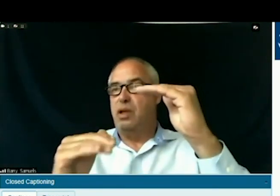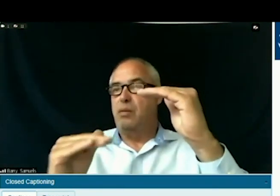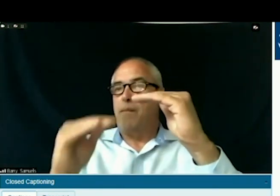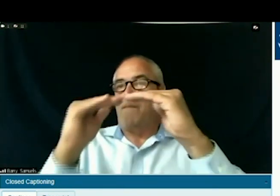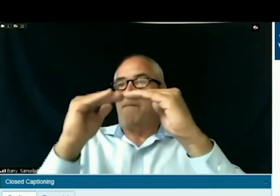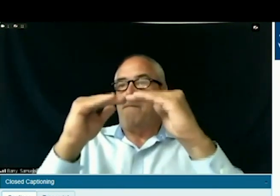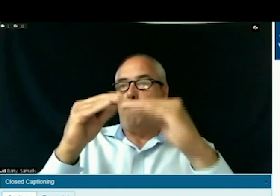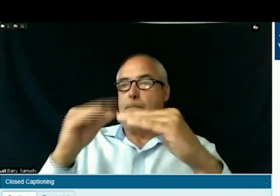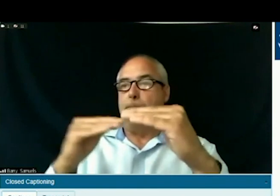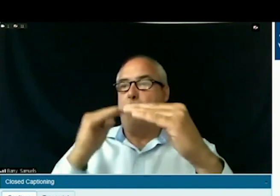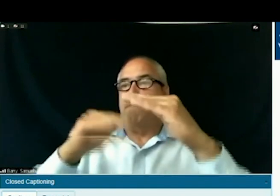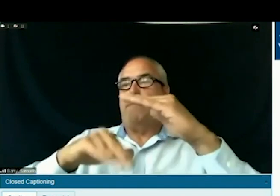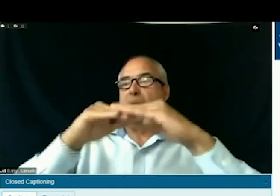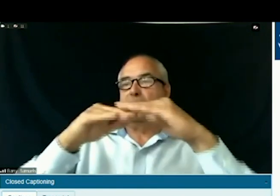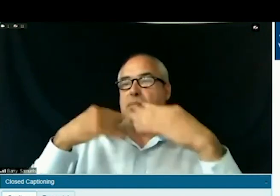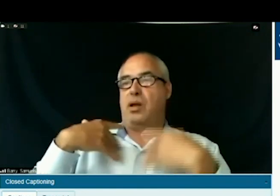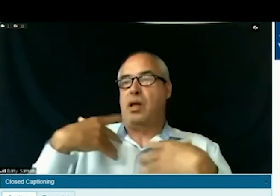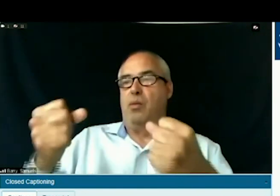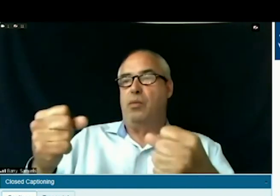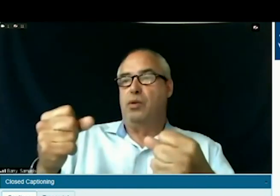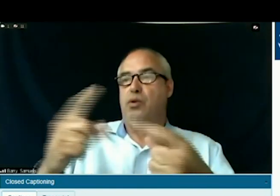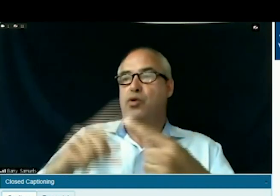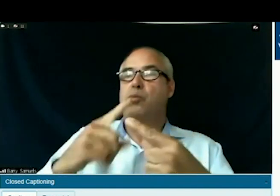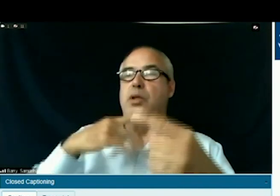group to be determined?